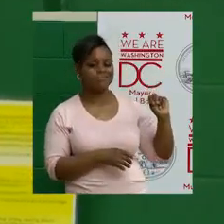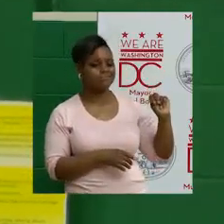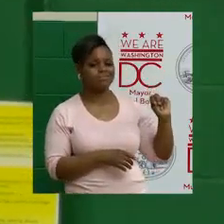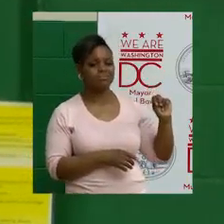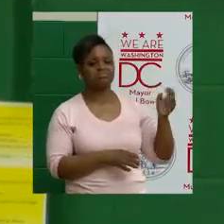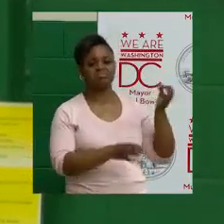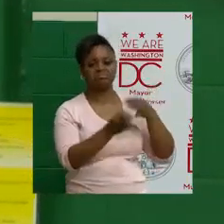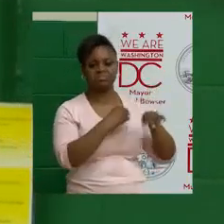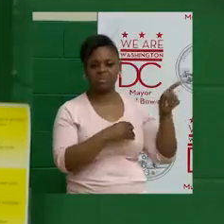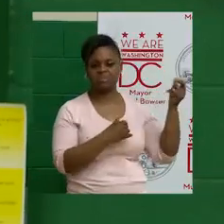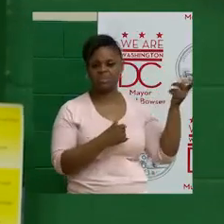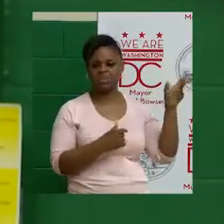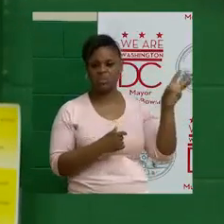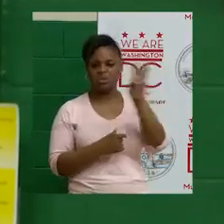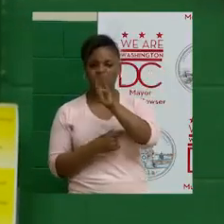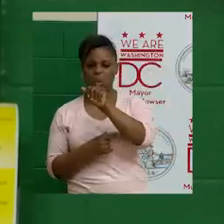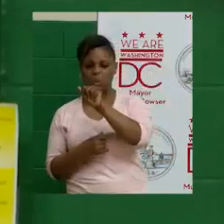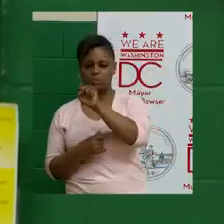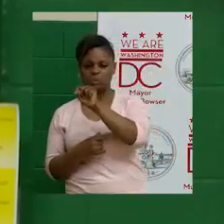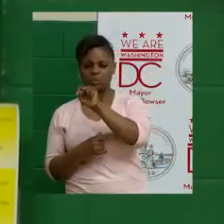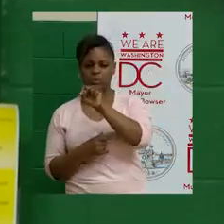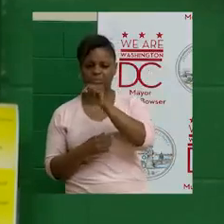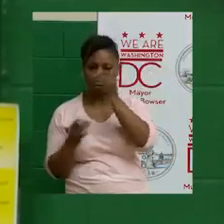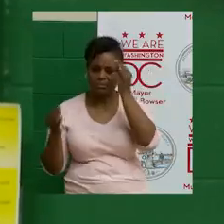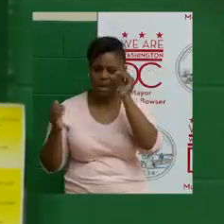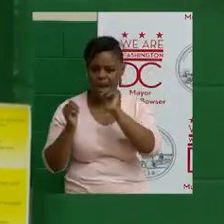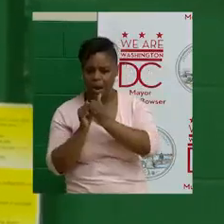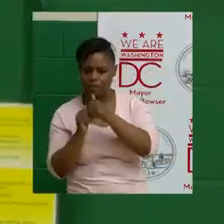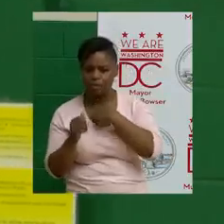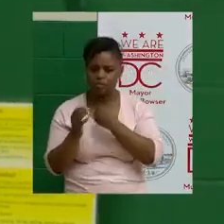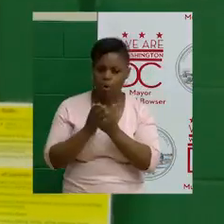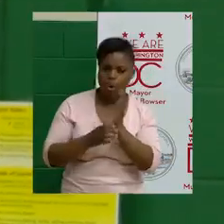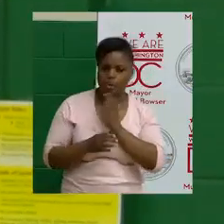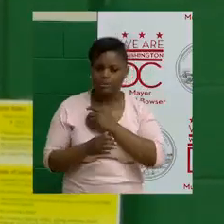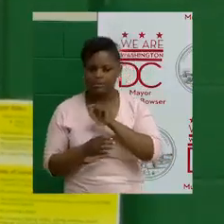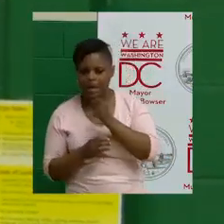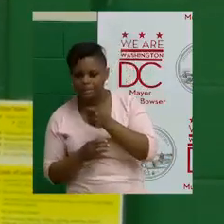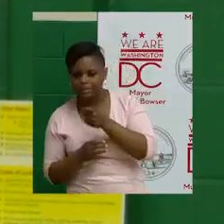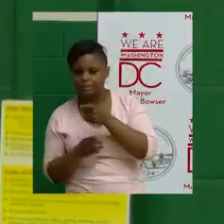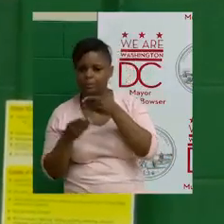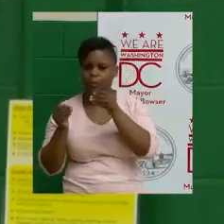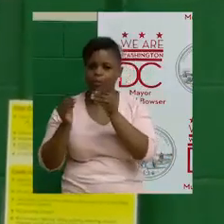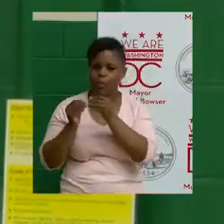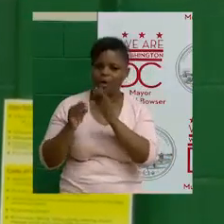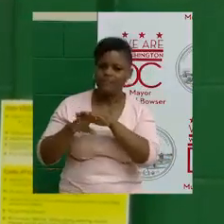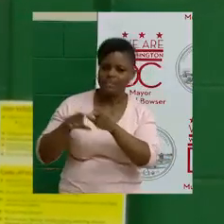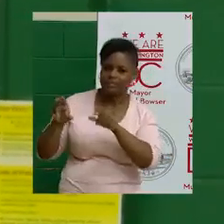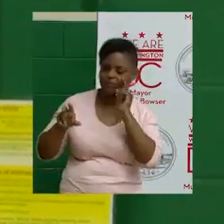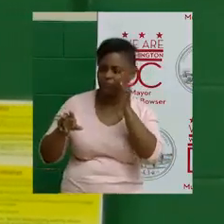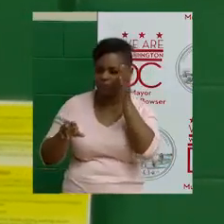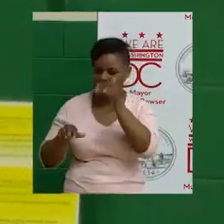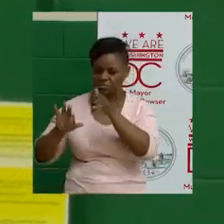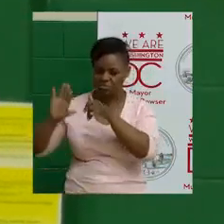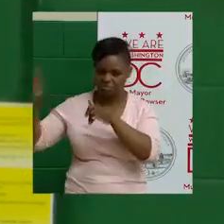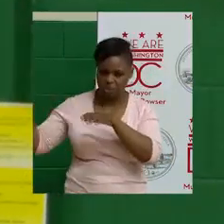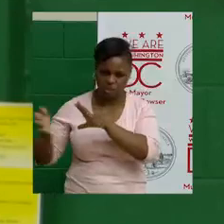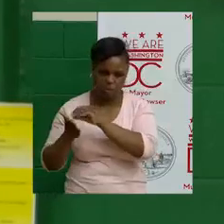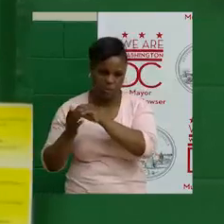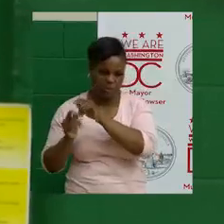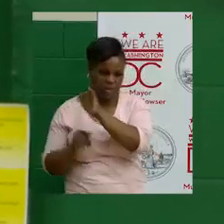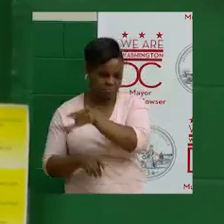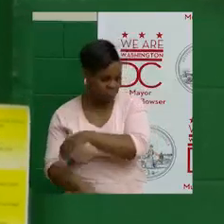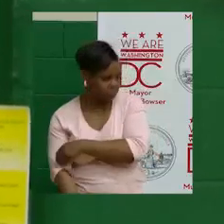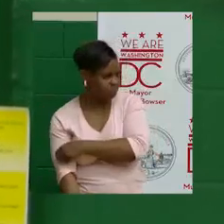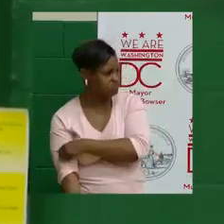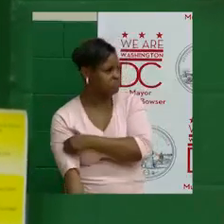the West Coast tonight, thinking about how we can grow our taxes and figure out how to spend more money on our investments in the future by helping local